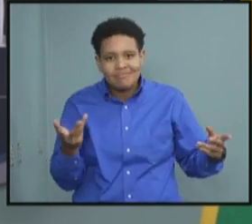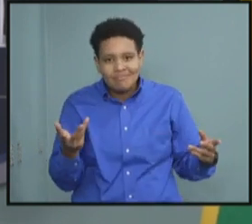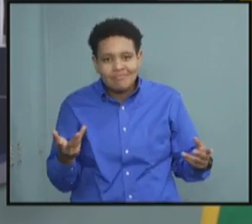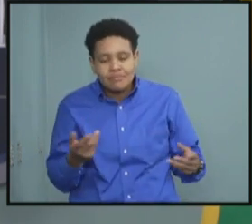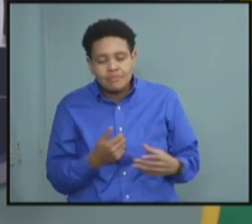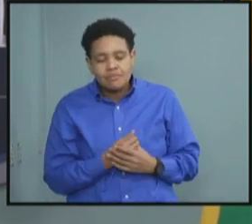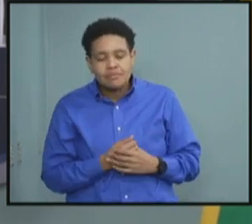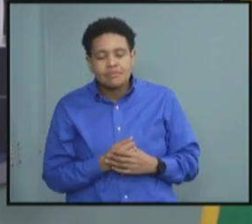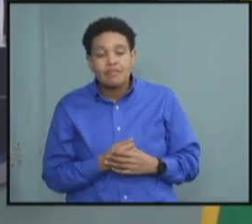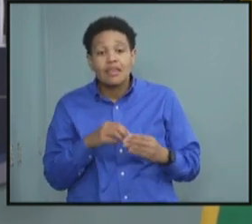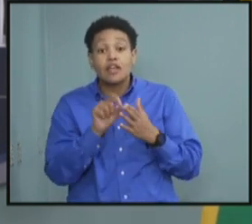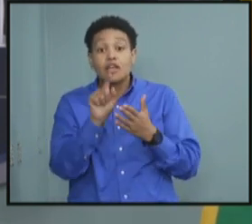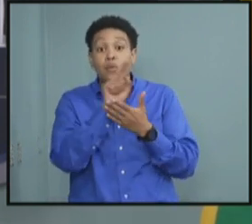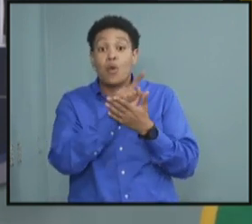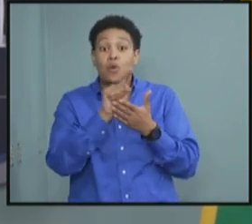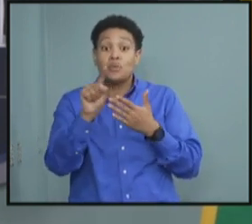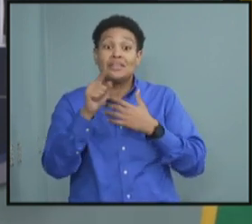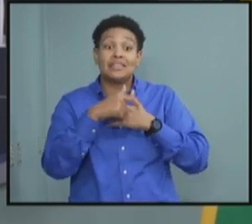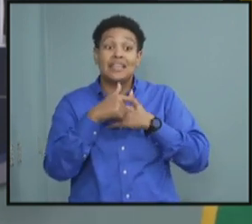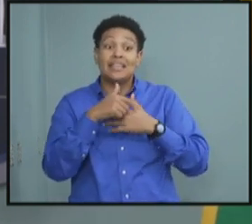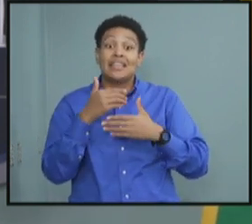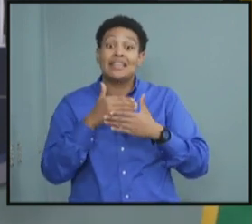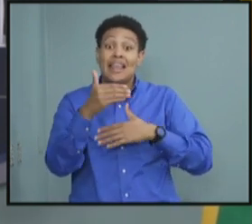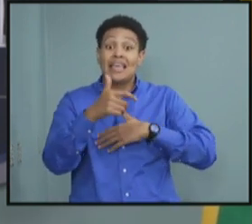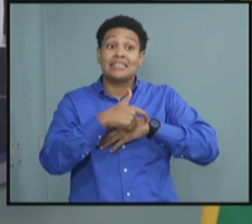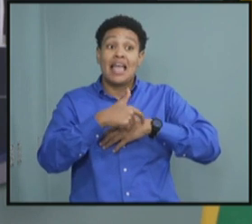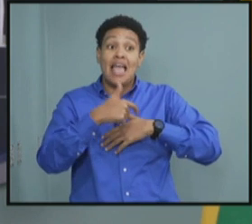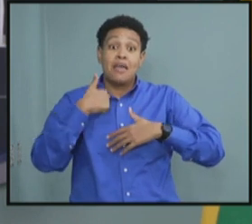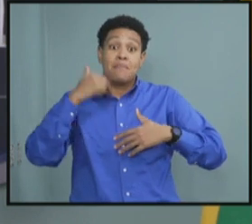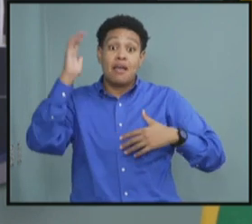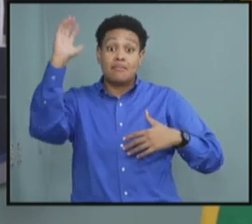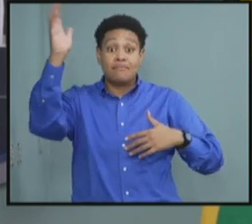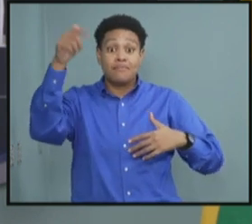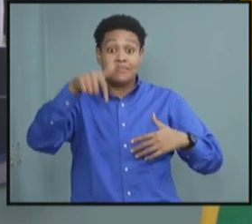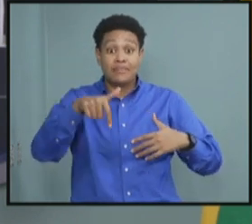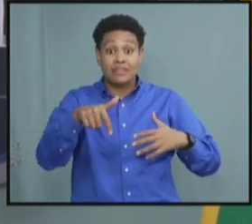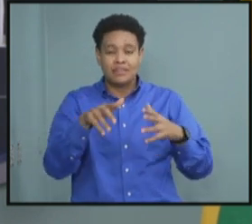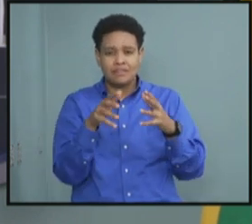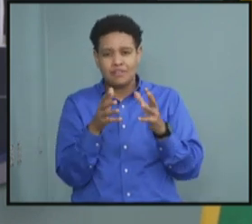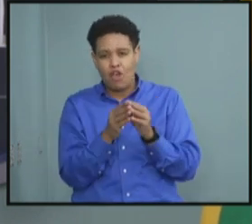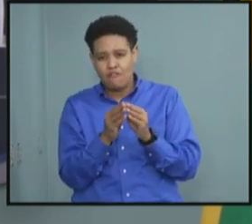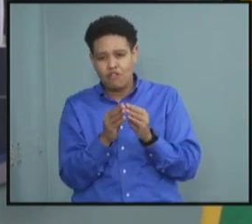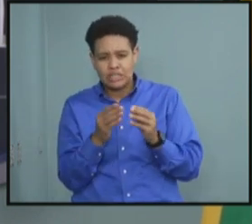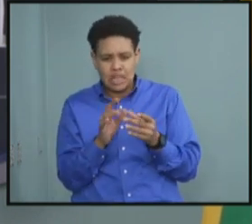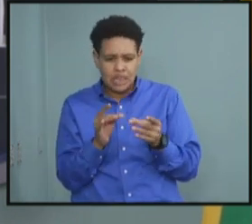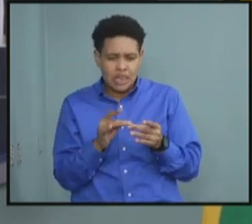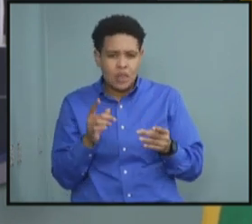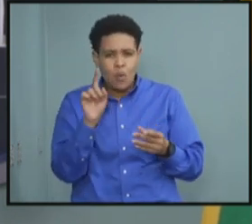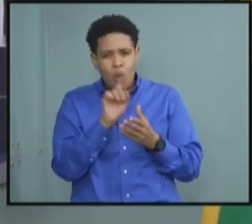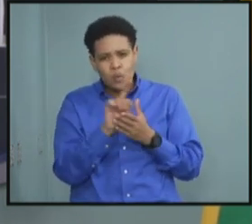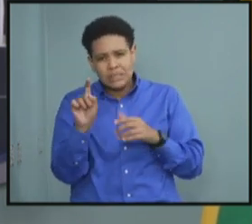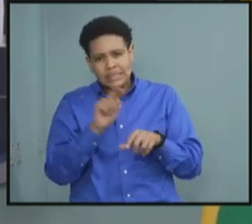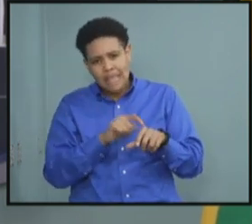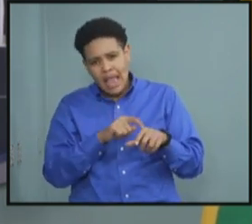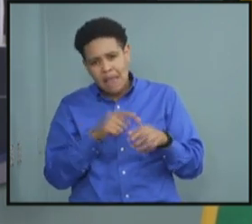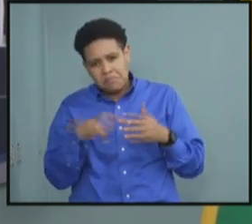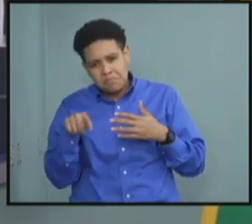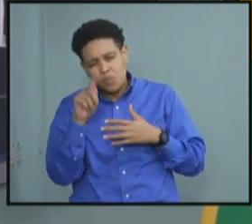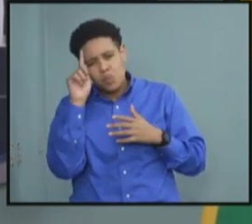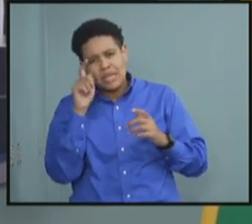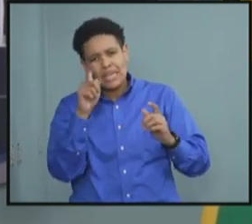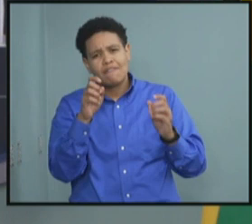In another week, the next time I'm addressing this press conference, we will be able to give